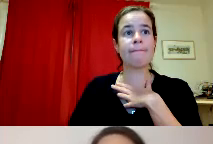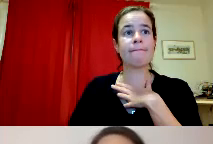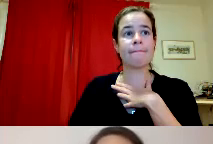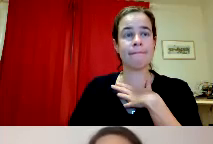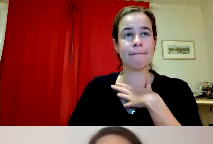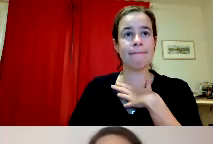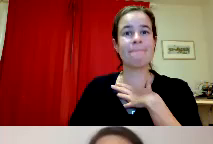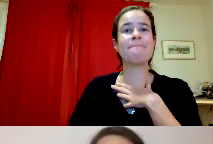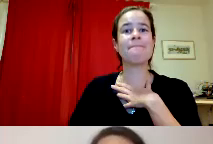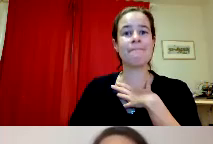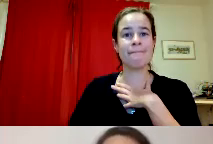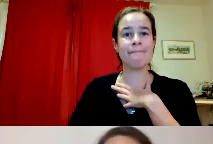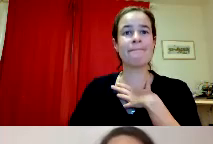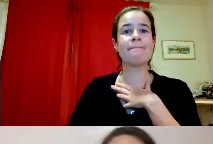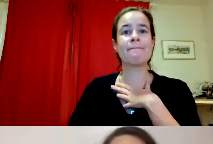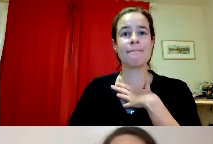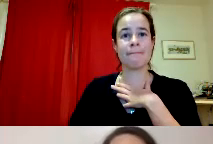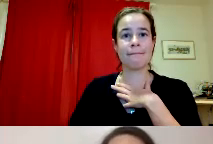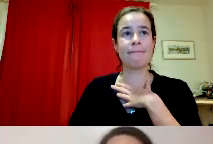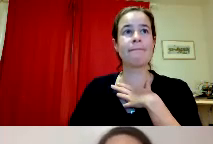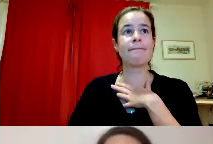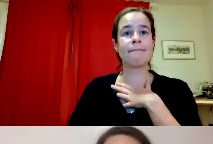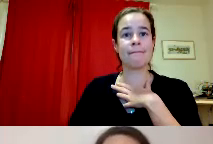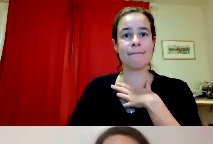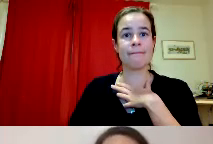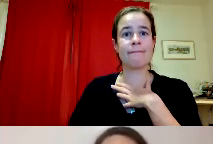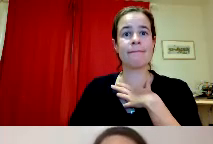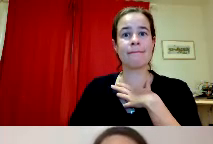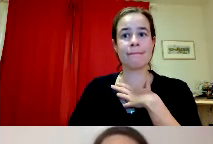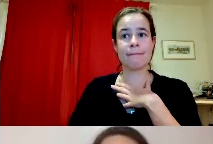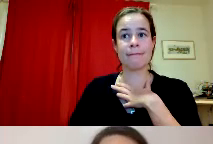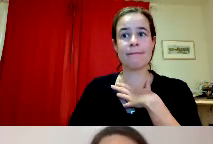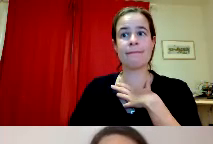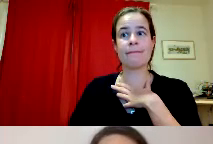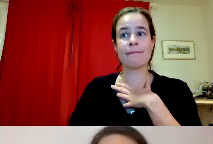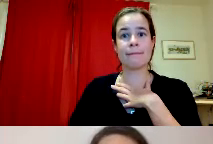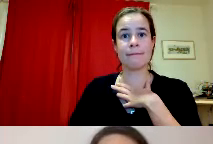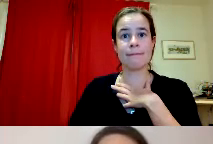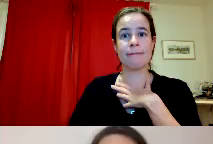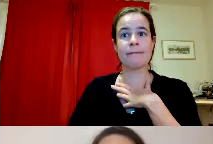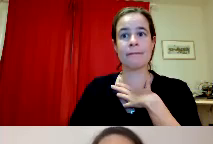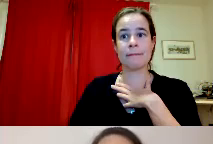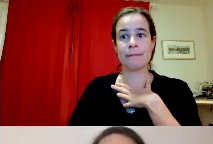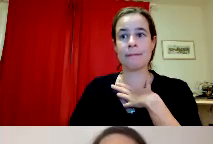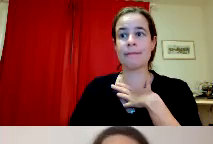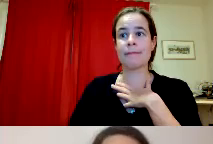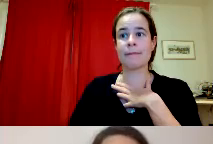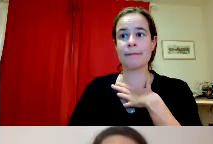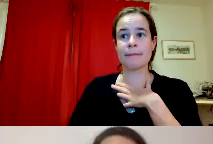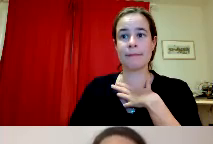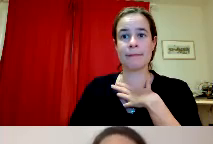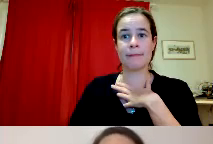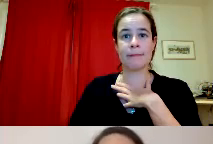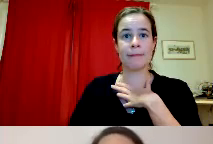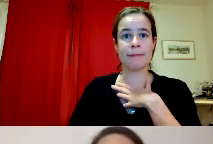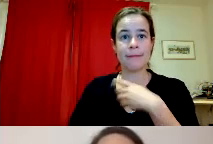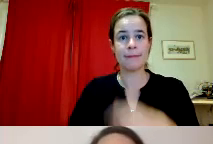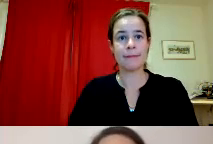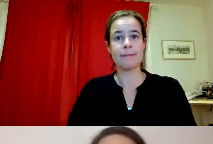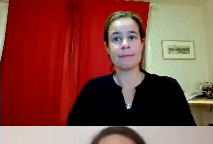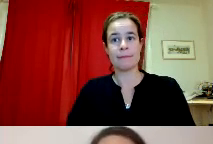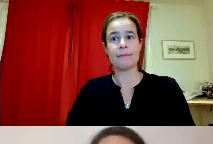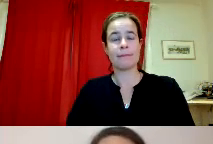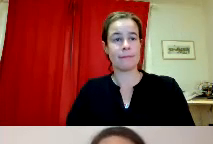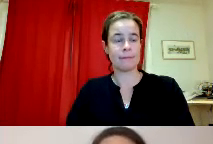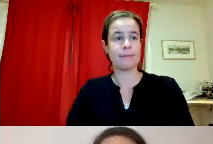weight weekly from public health and doctors scared me into switching to formula since it guaranteed him gaining weight, which isn't true, but formula